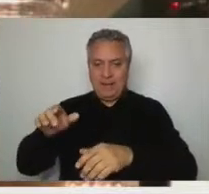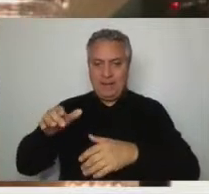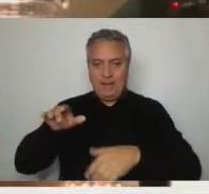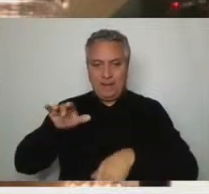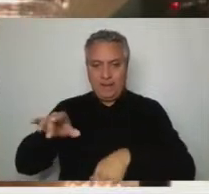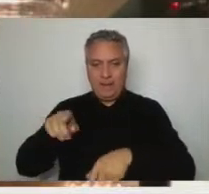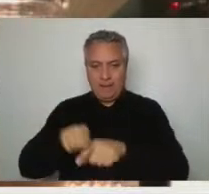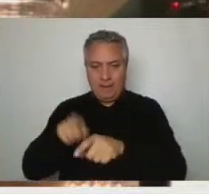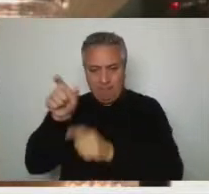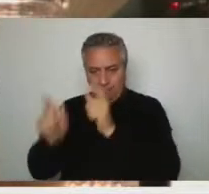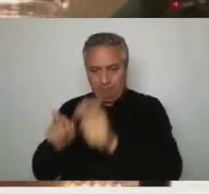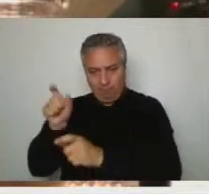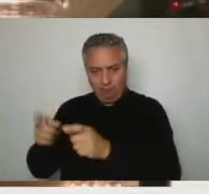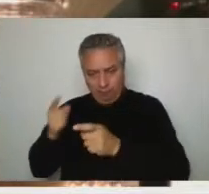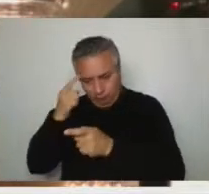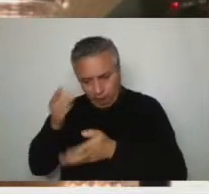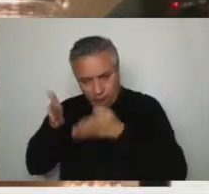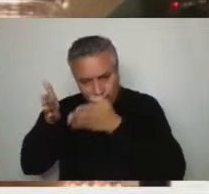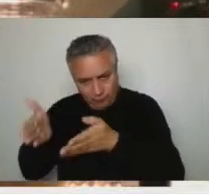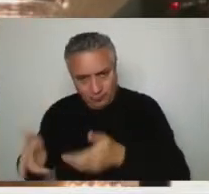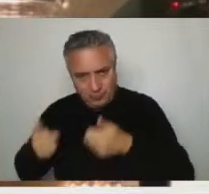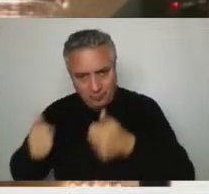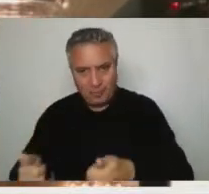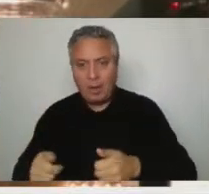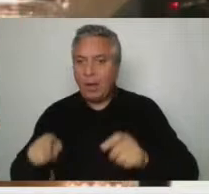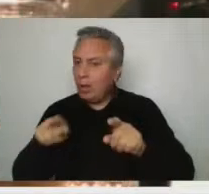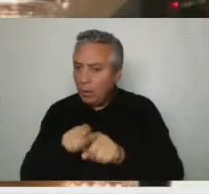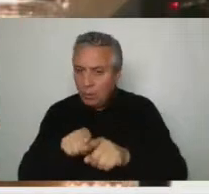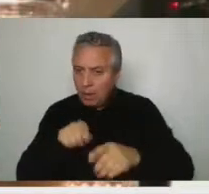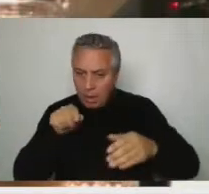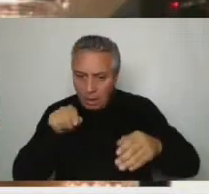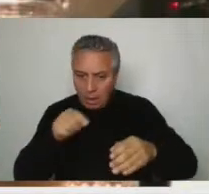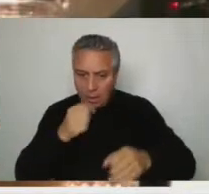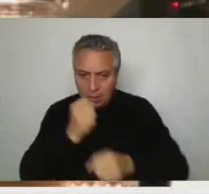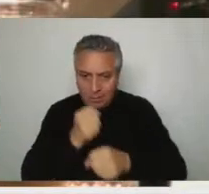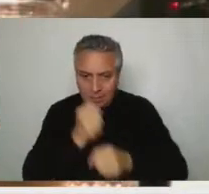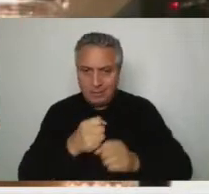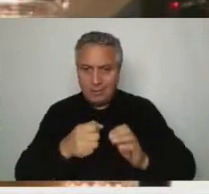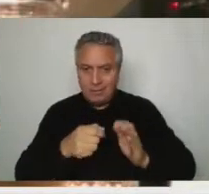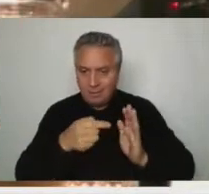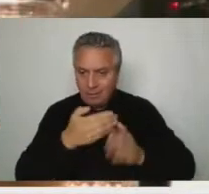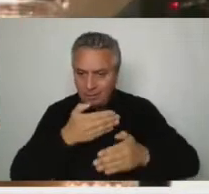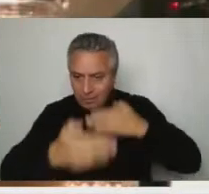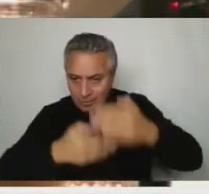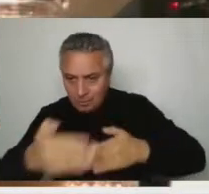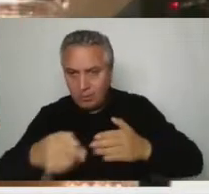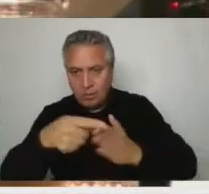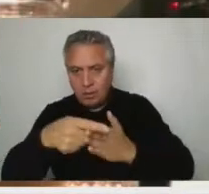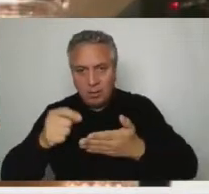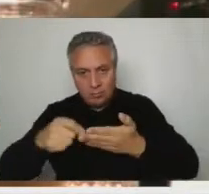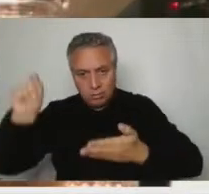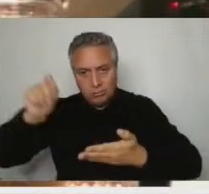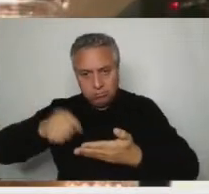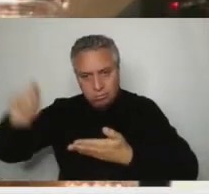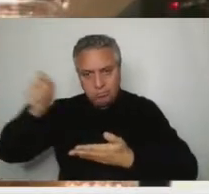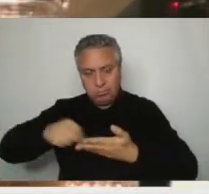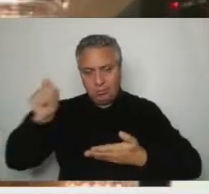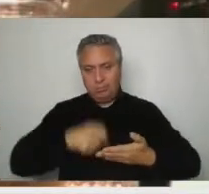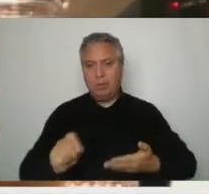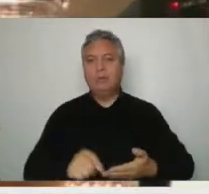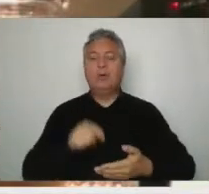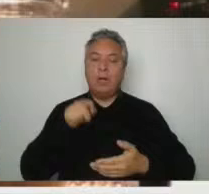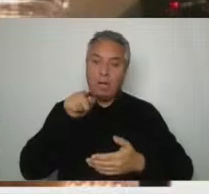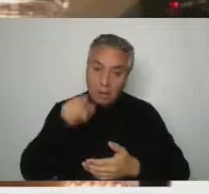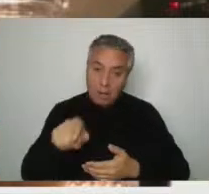also vaccination programs that have been historically very successful. Therefore, that is one of